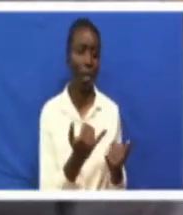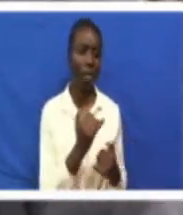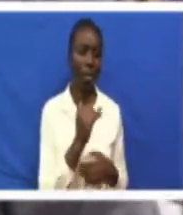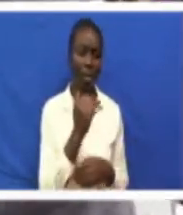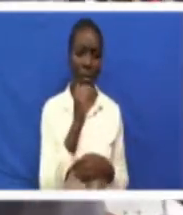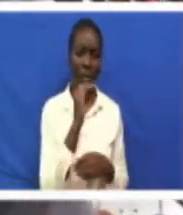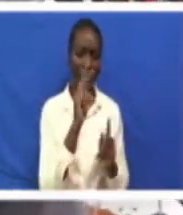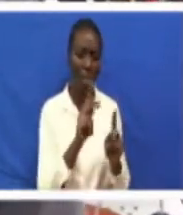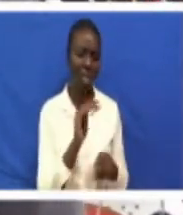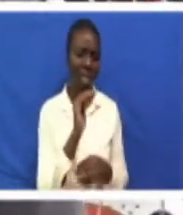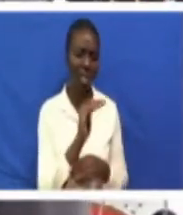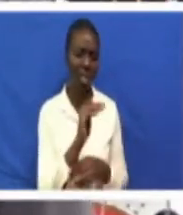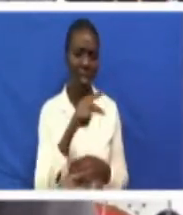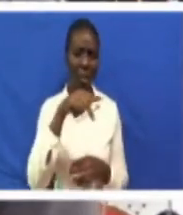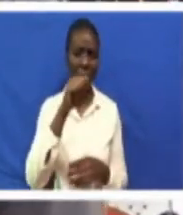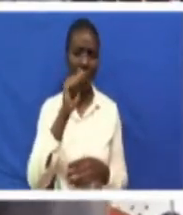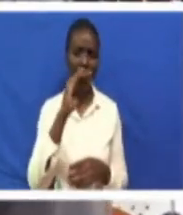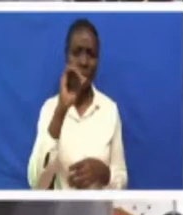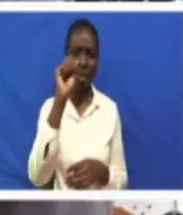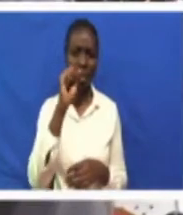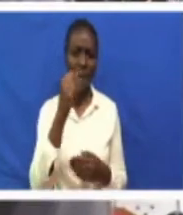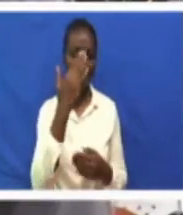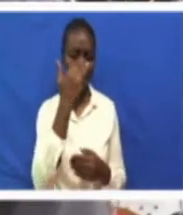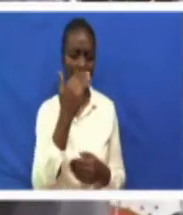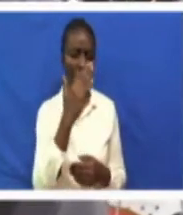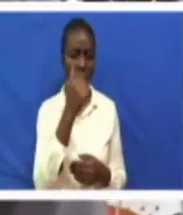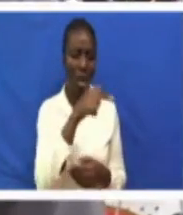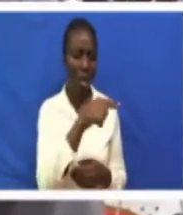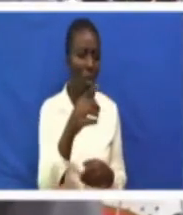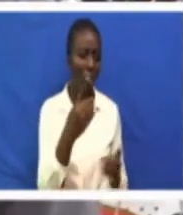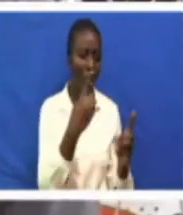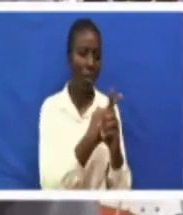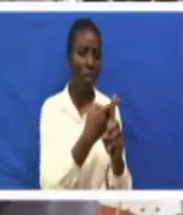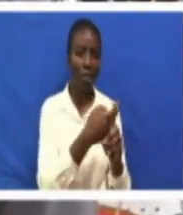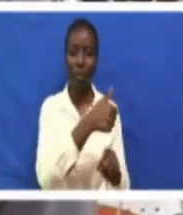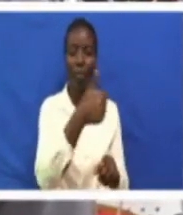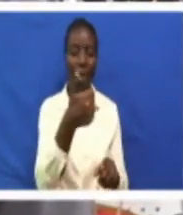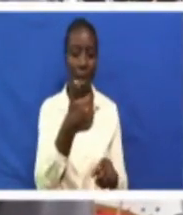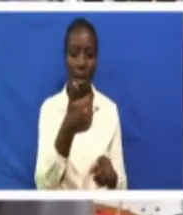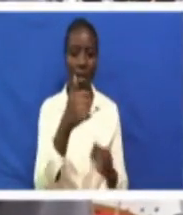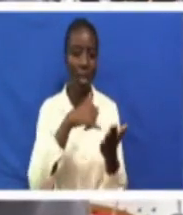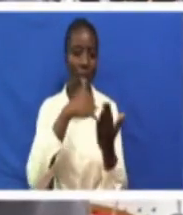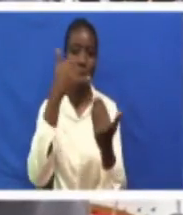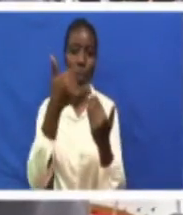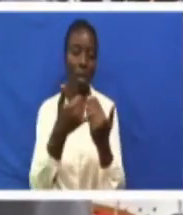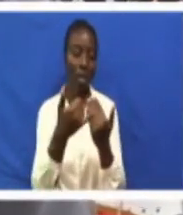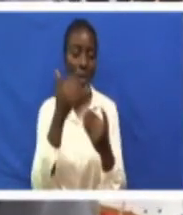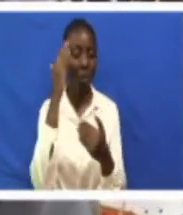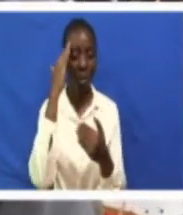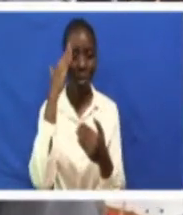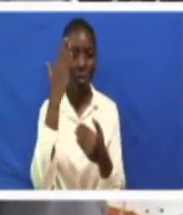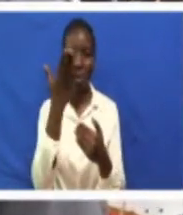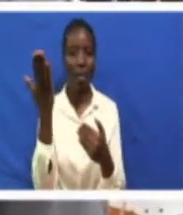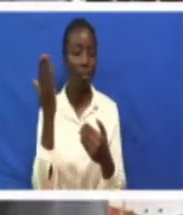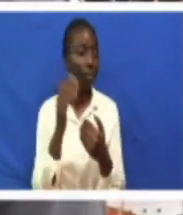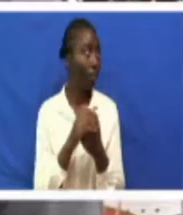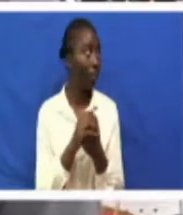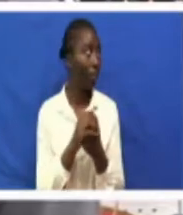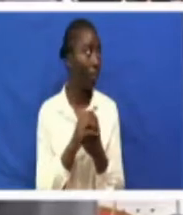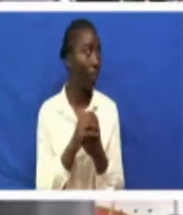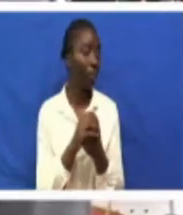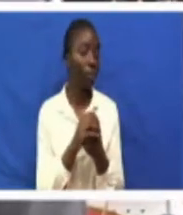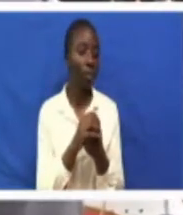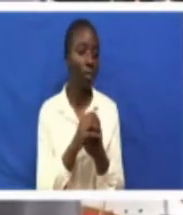patches what do you stand for different from other insurance companies like others of course we know them what